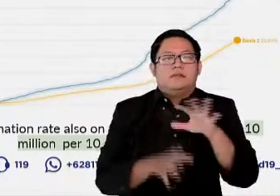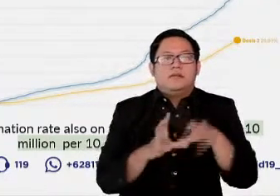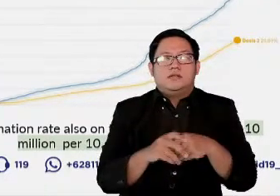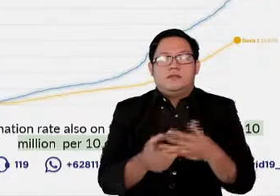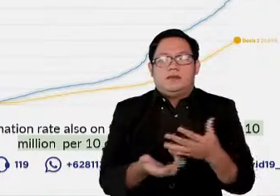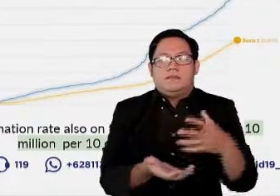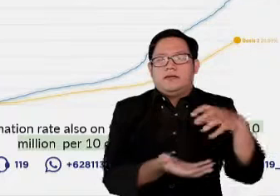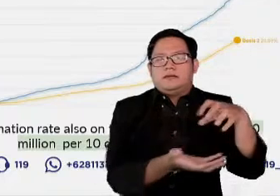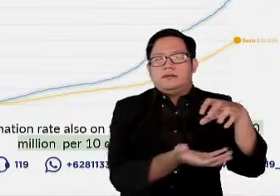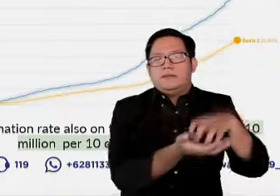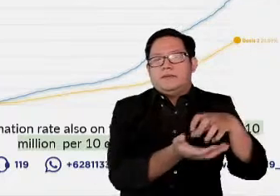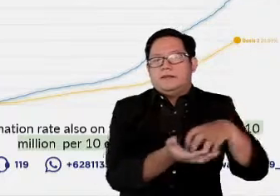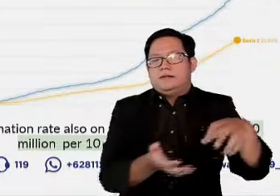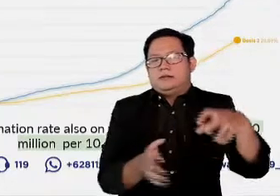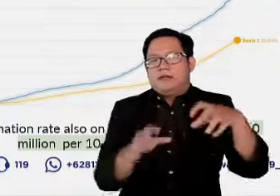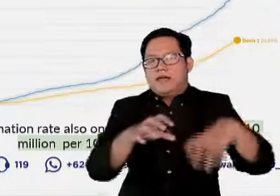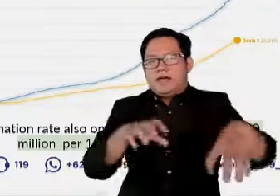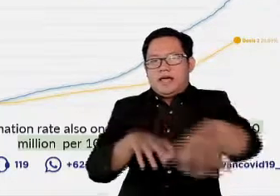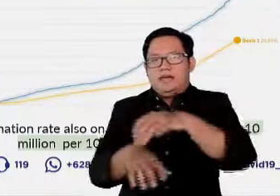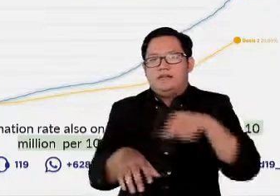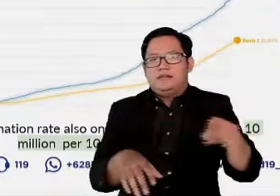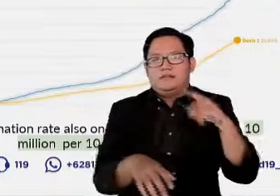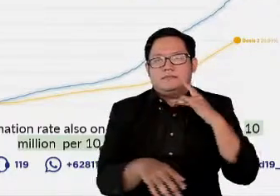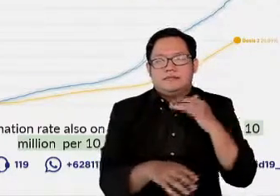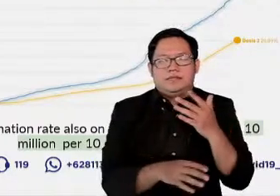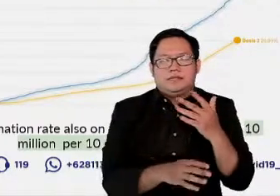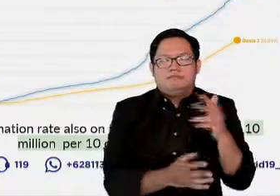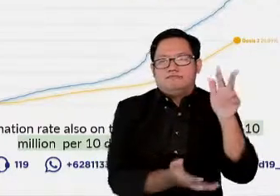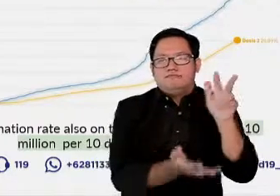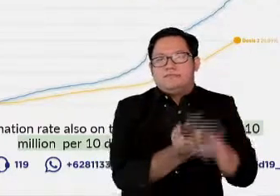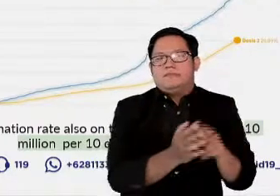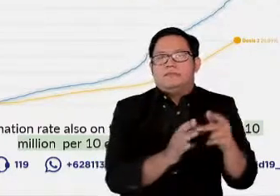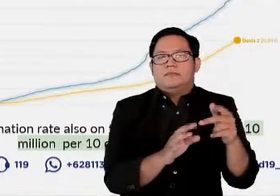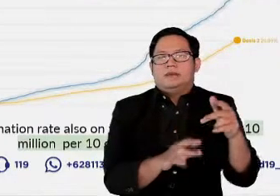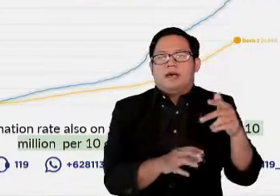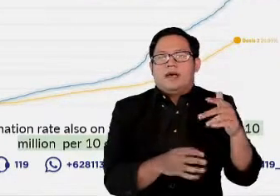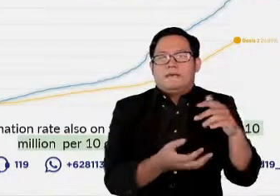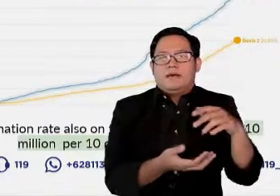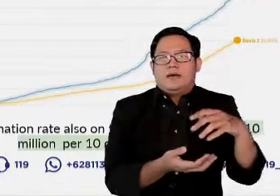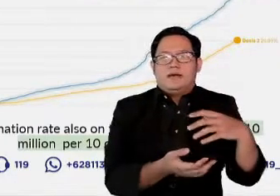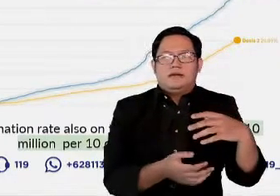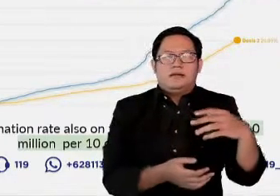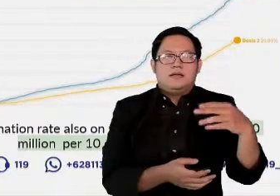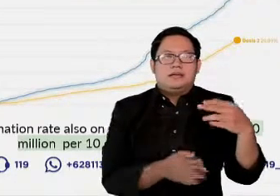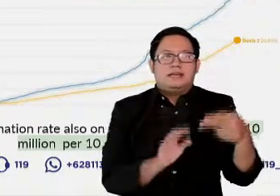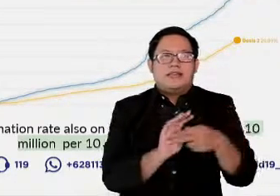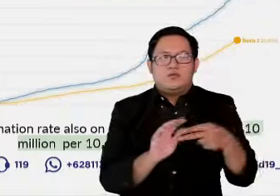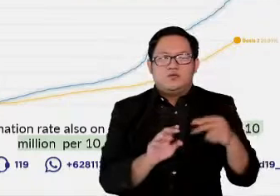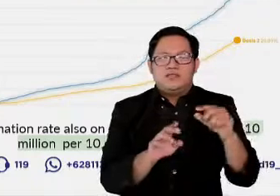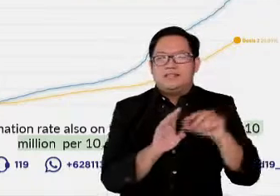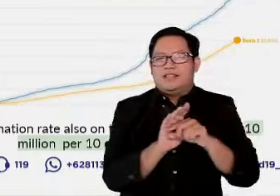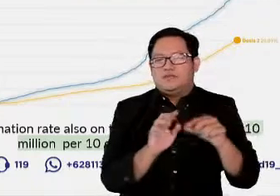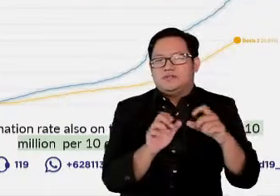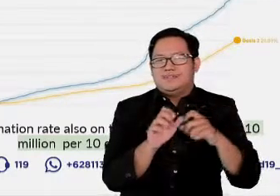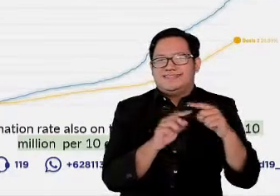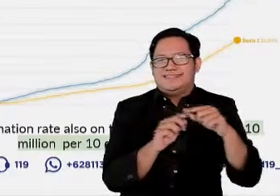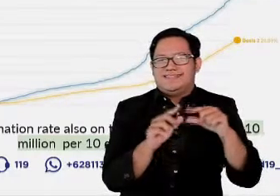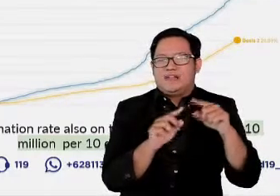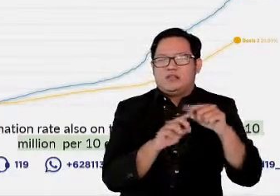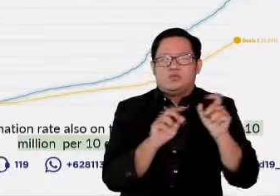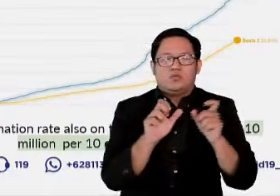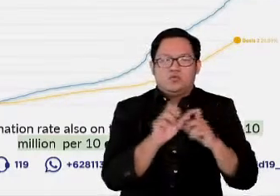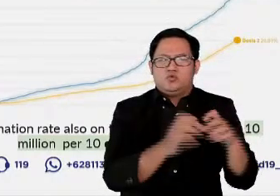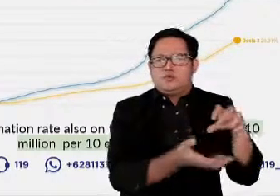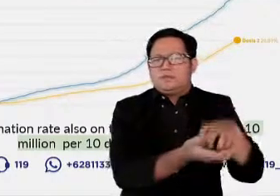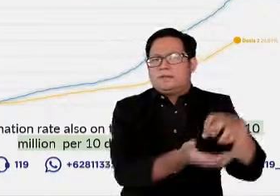abroad. The policy is evaluated every week through routine central and regional coordination meetings